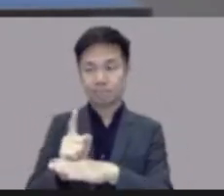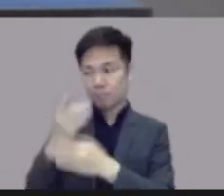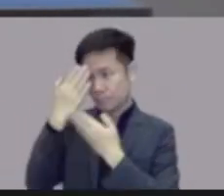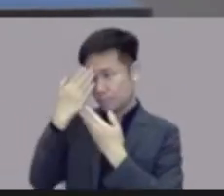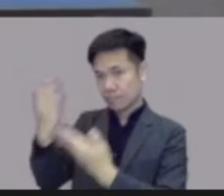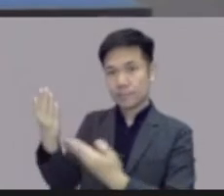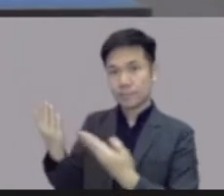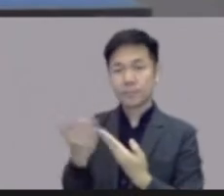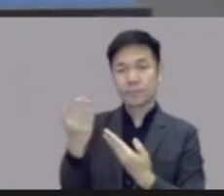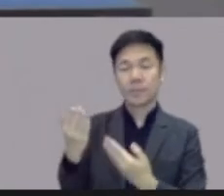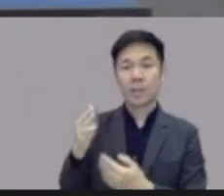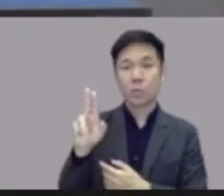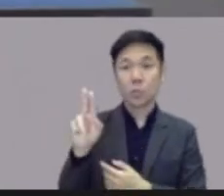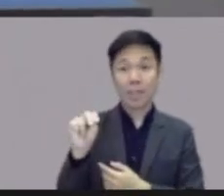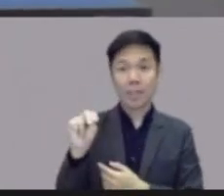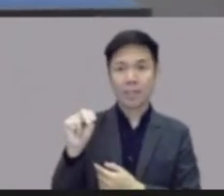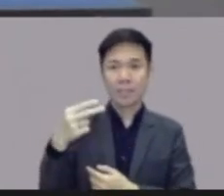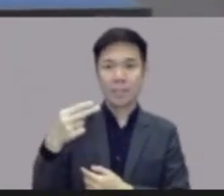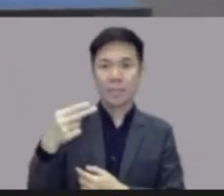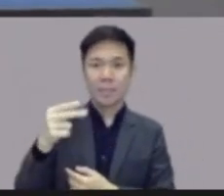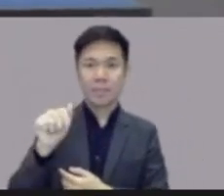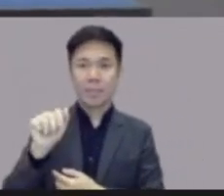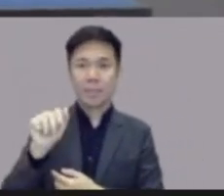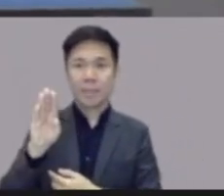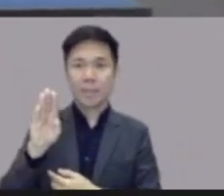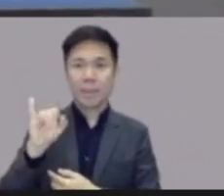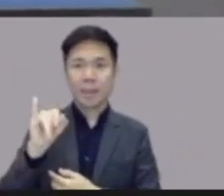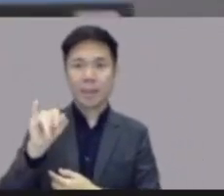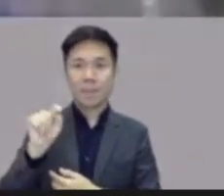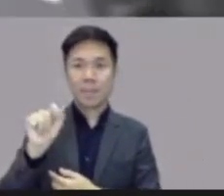habitat you have the floor meme